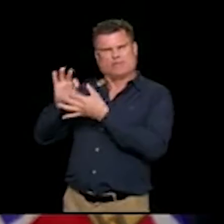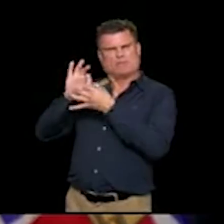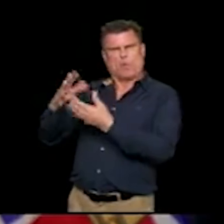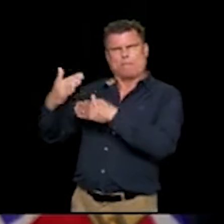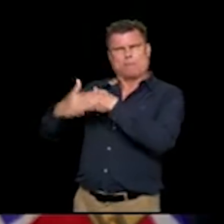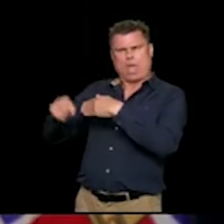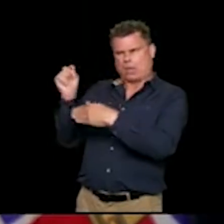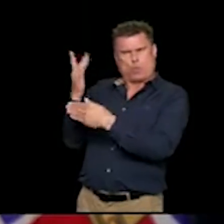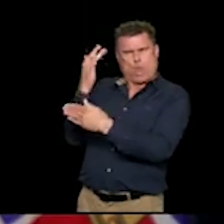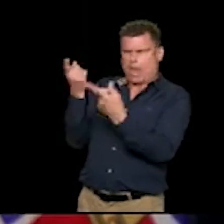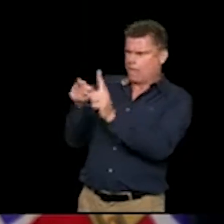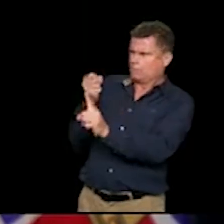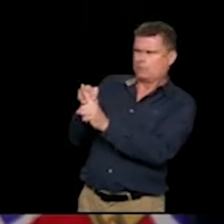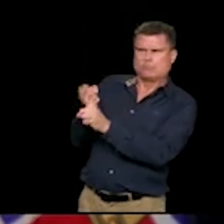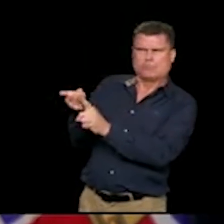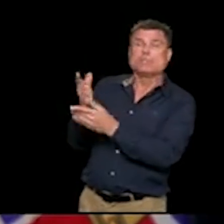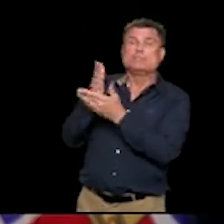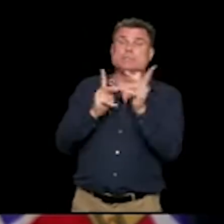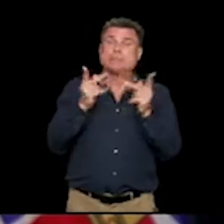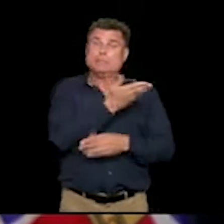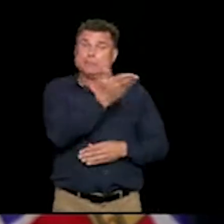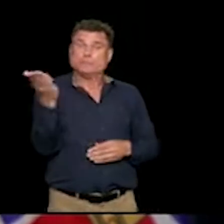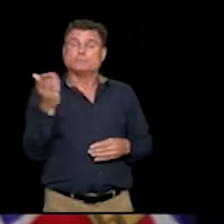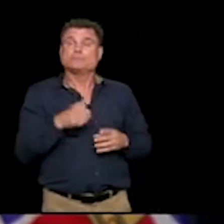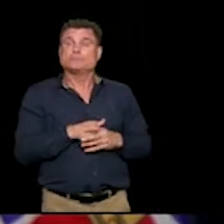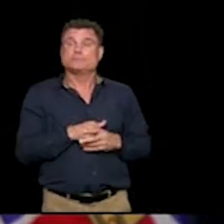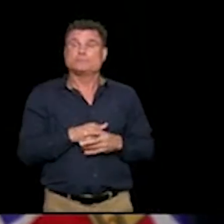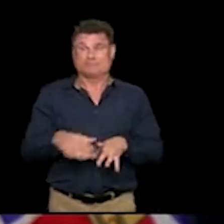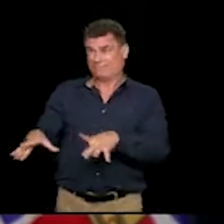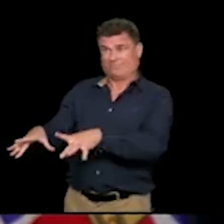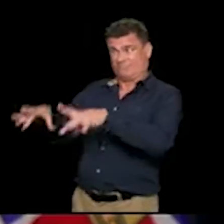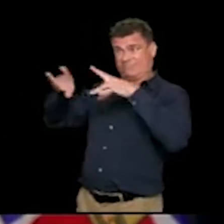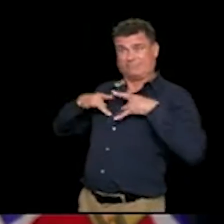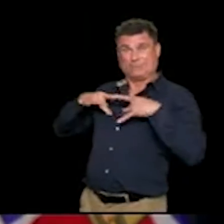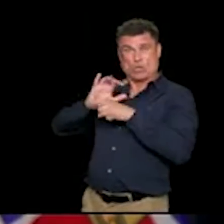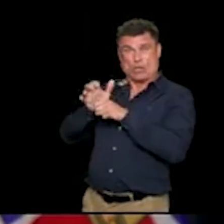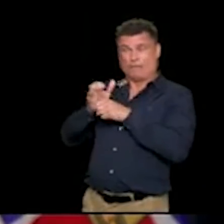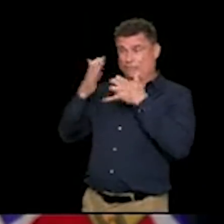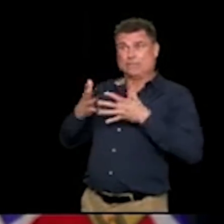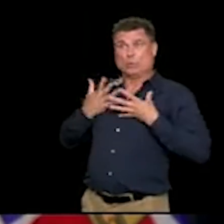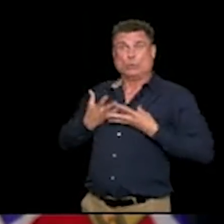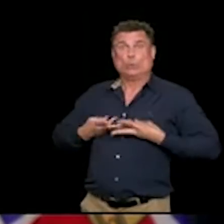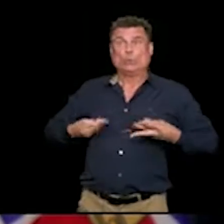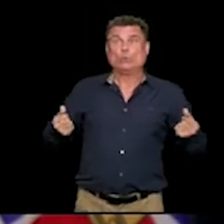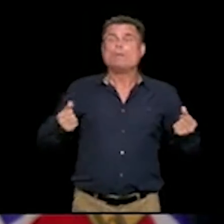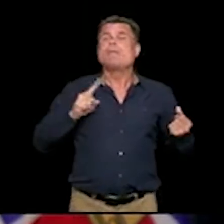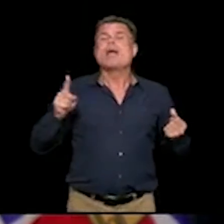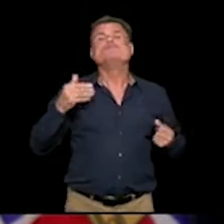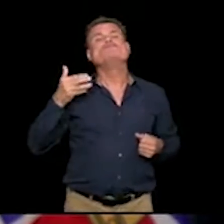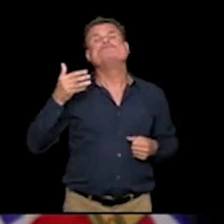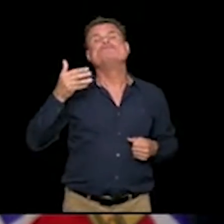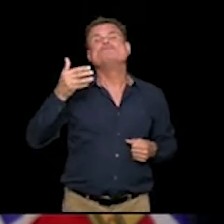have a post-viral syndrome that can cause inflammation of the blood vessels, and it's been called a number of different things around